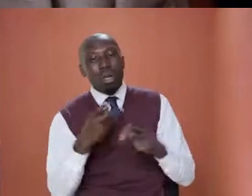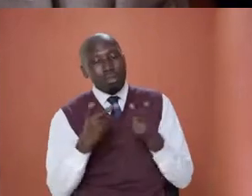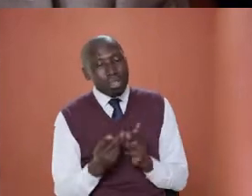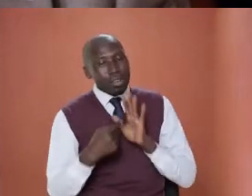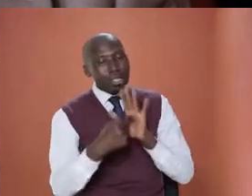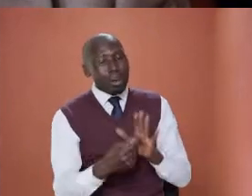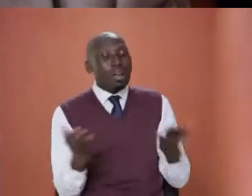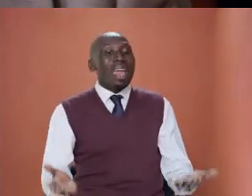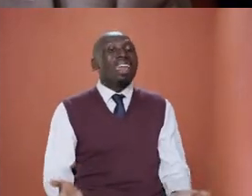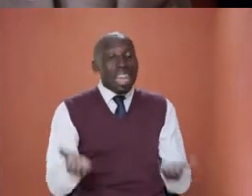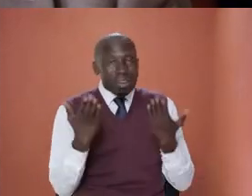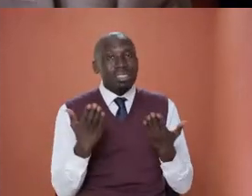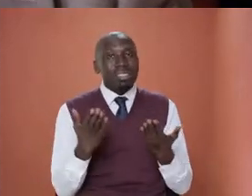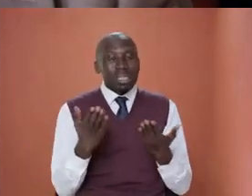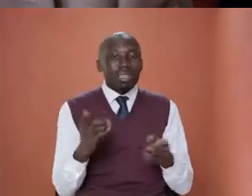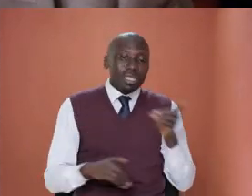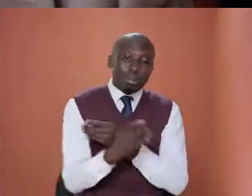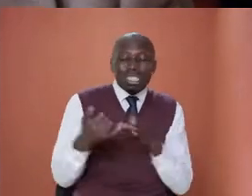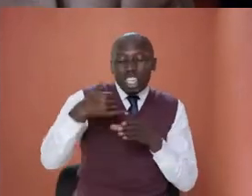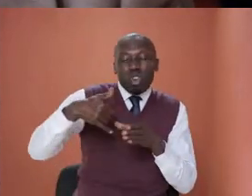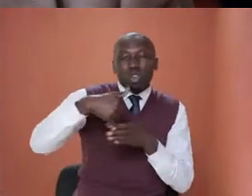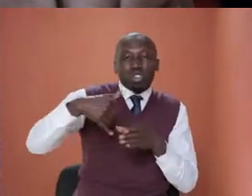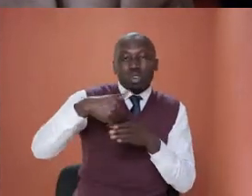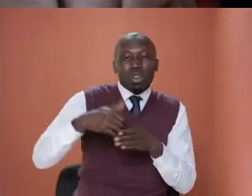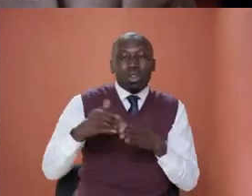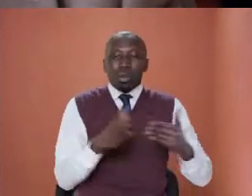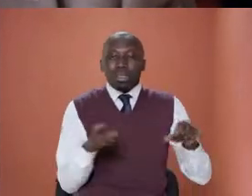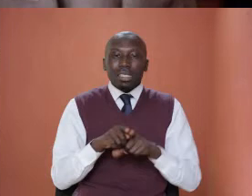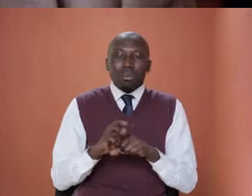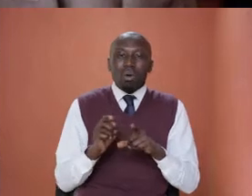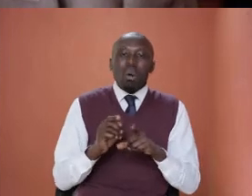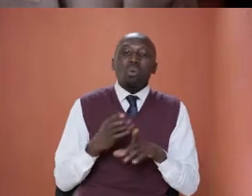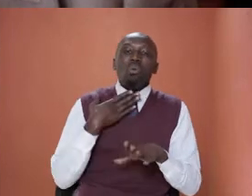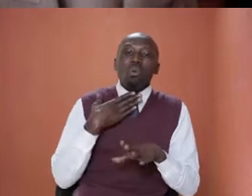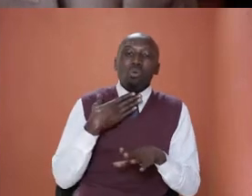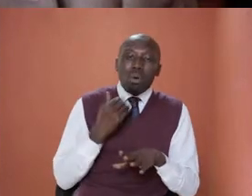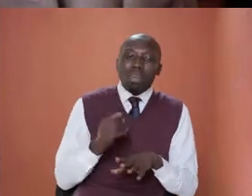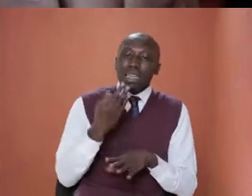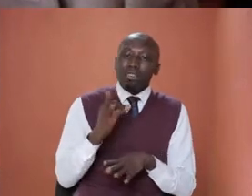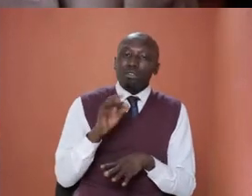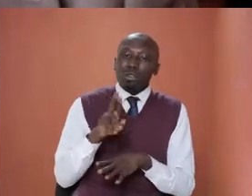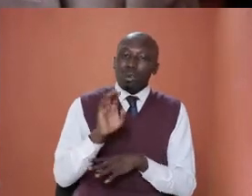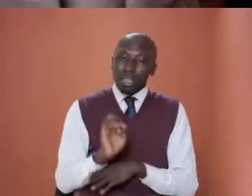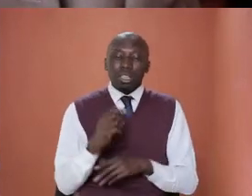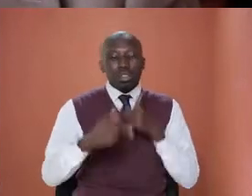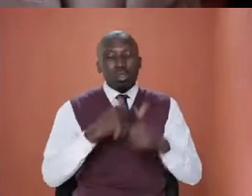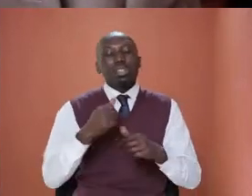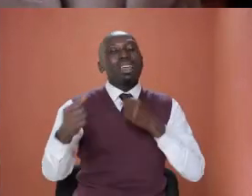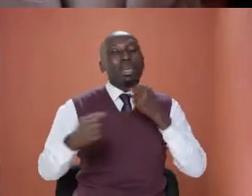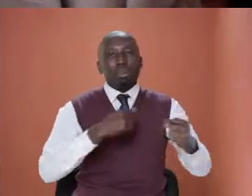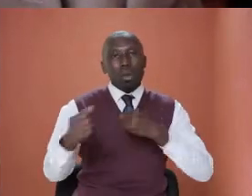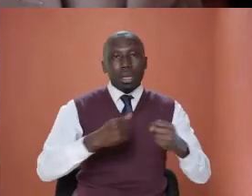especially encouraging disability inclusion. We also intend as FUE to continue